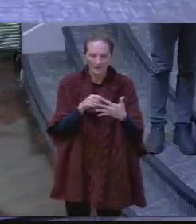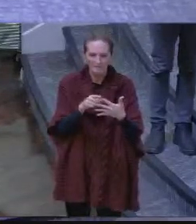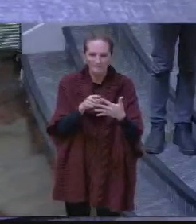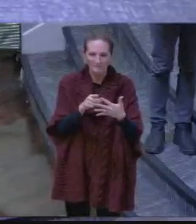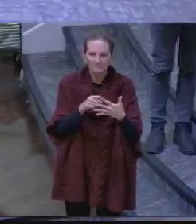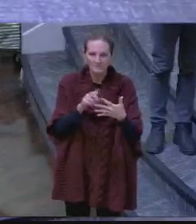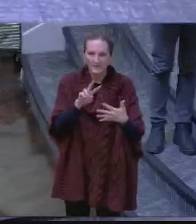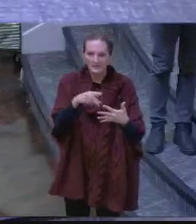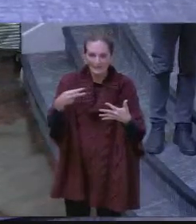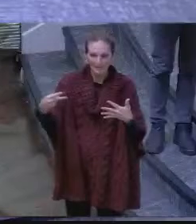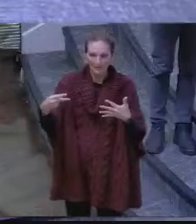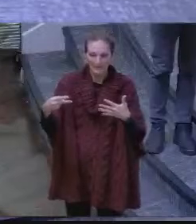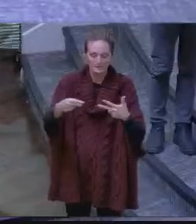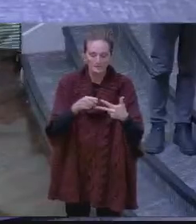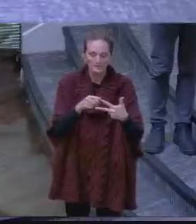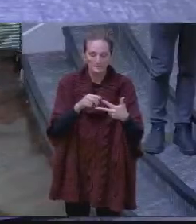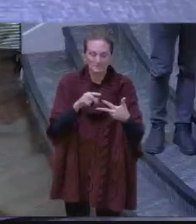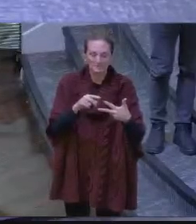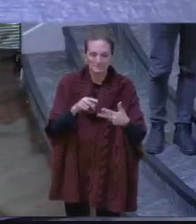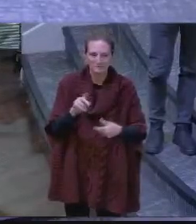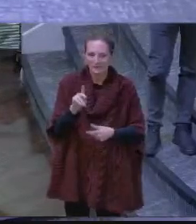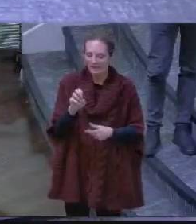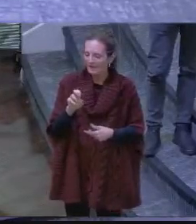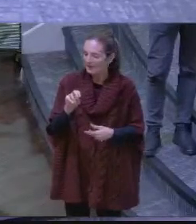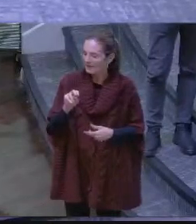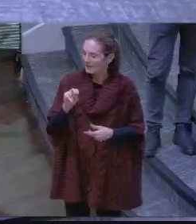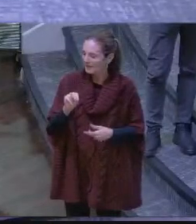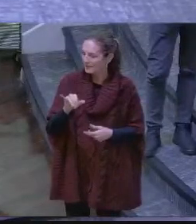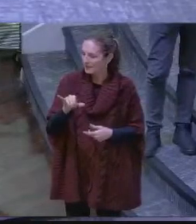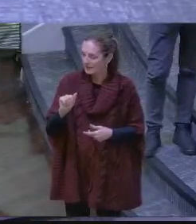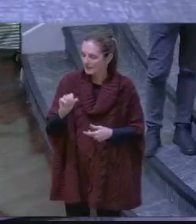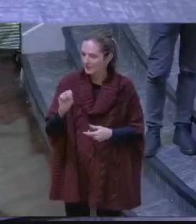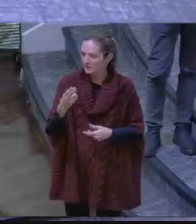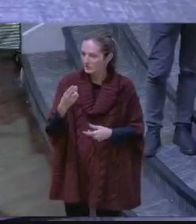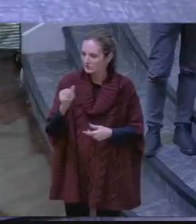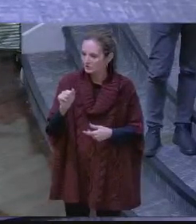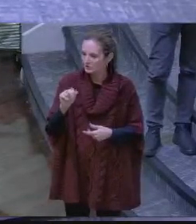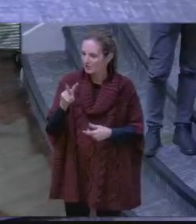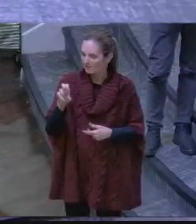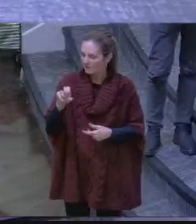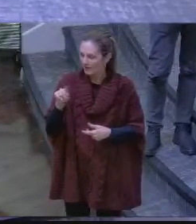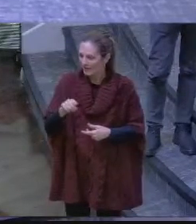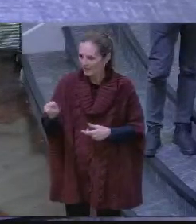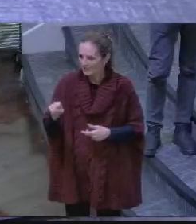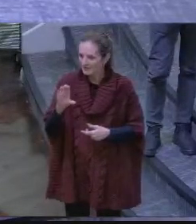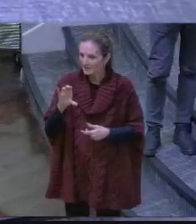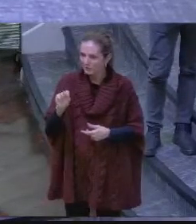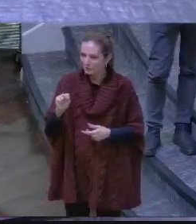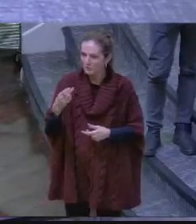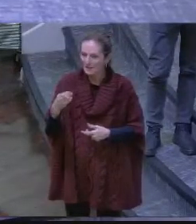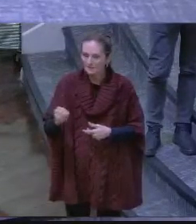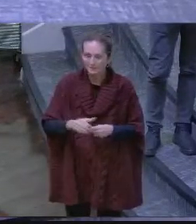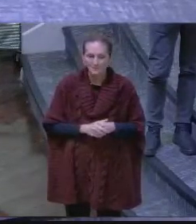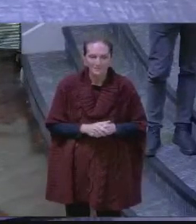In second place, Kenya Gonzalez Chavez, 9th grade, Cedar Shoals High School.